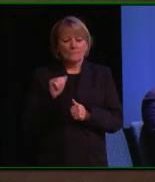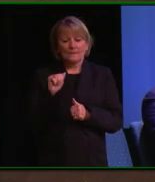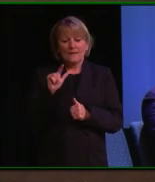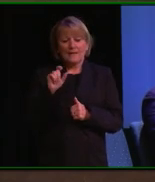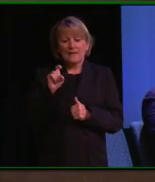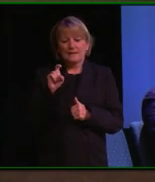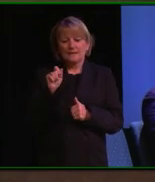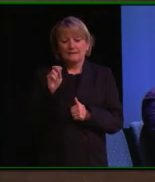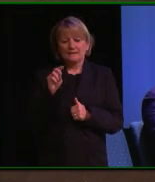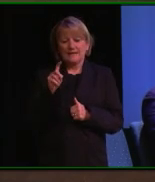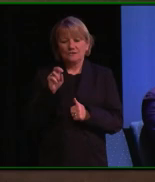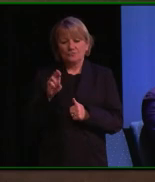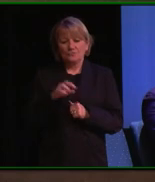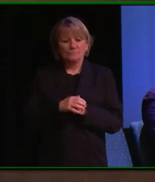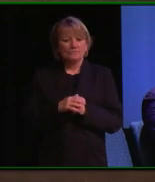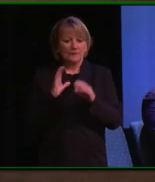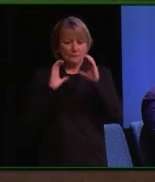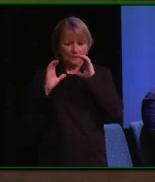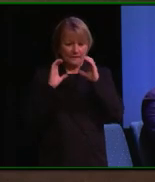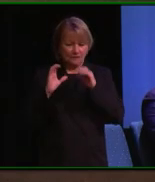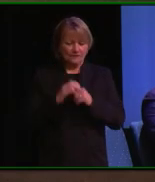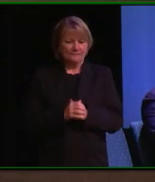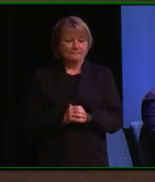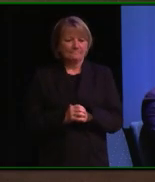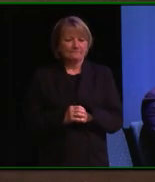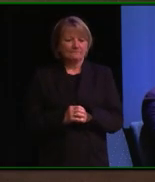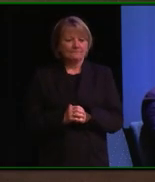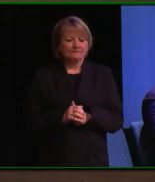Alexander Krausik, Communication.